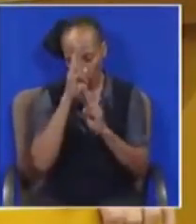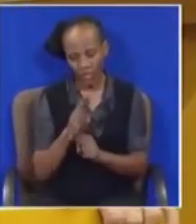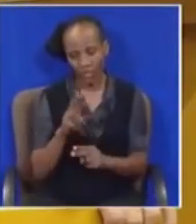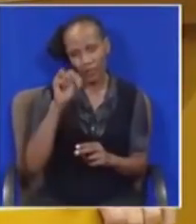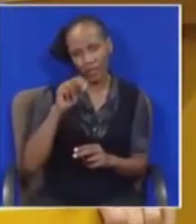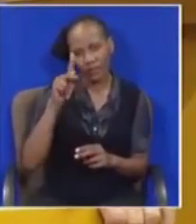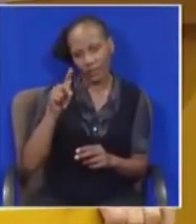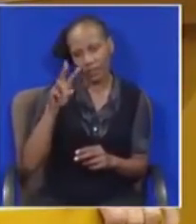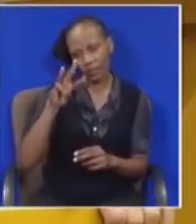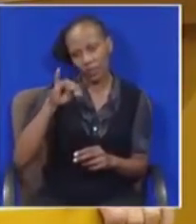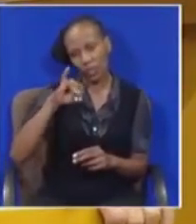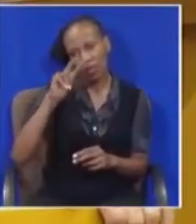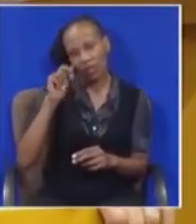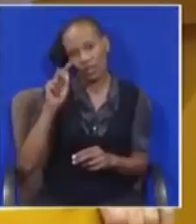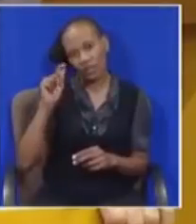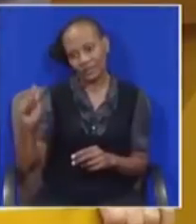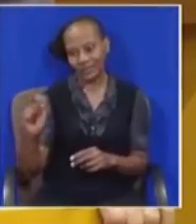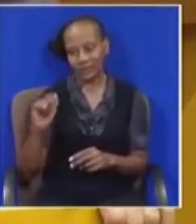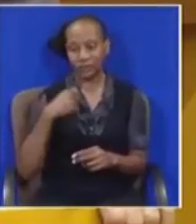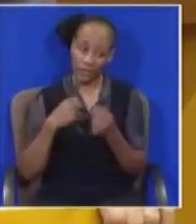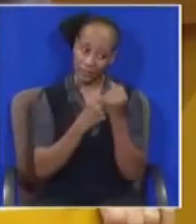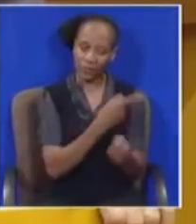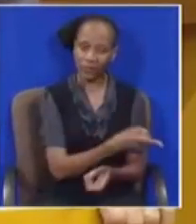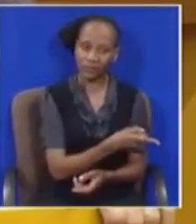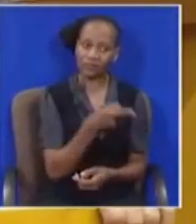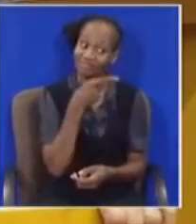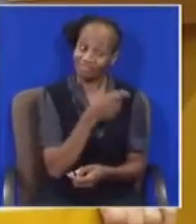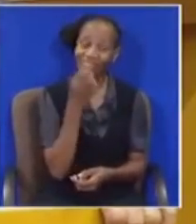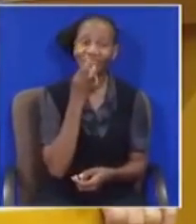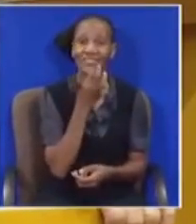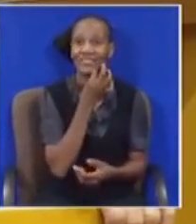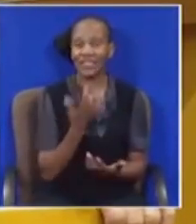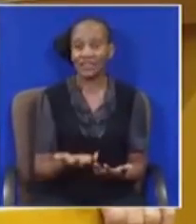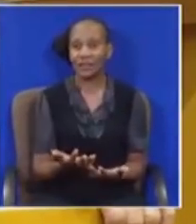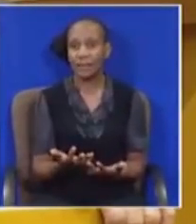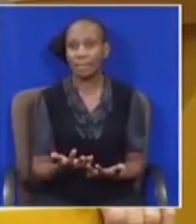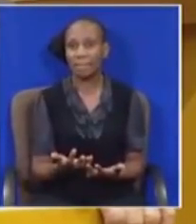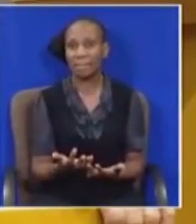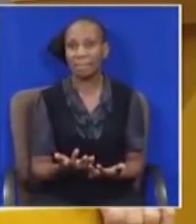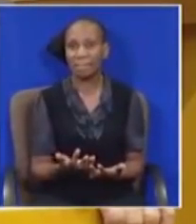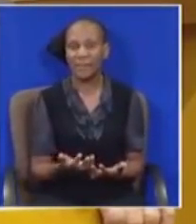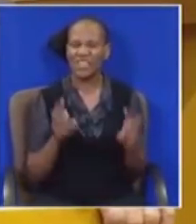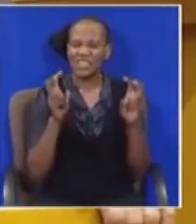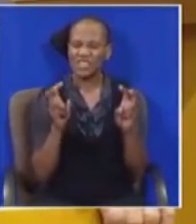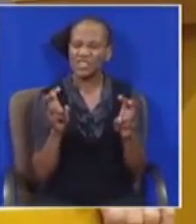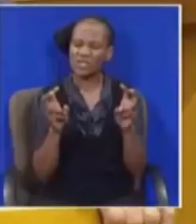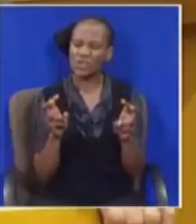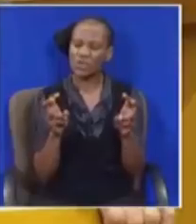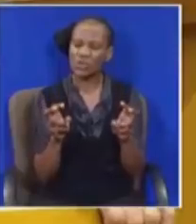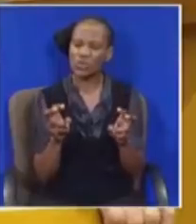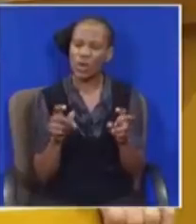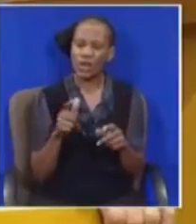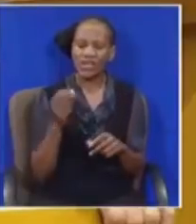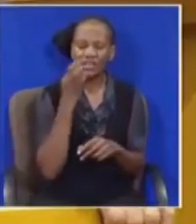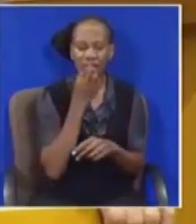Nkwinti when he said, and to use his words, that the narrative that the land was